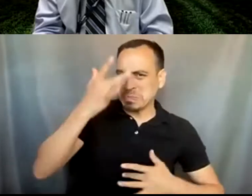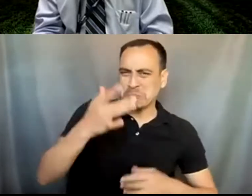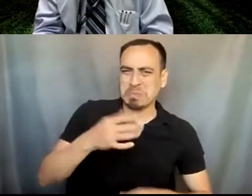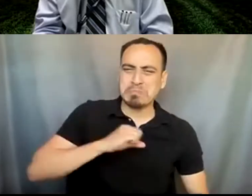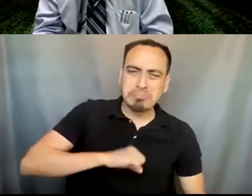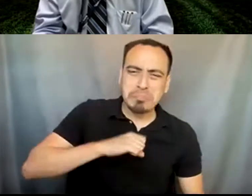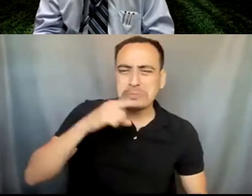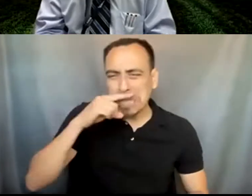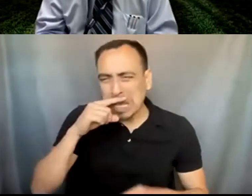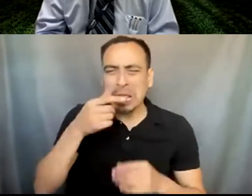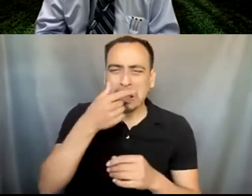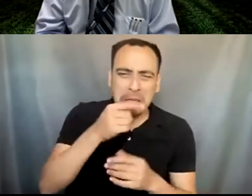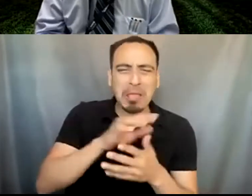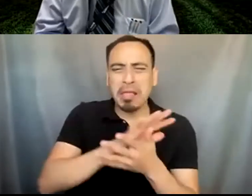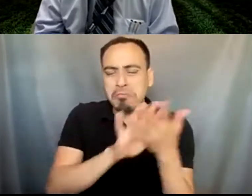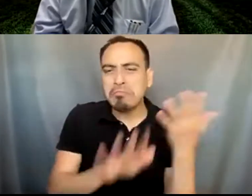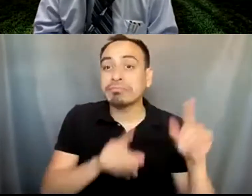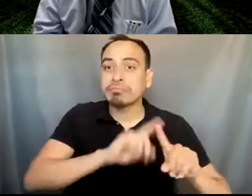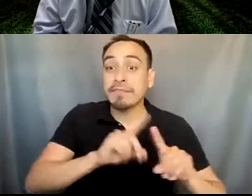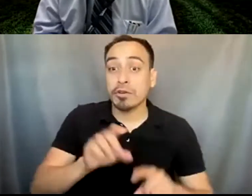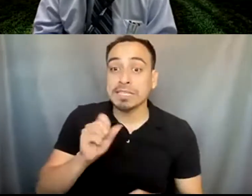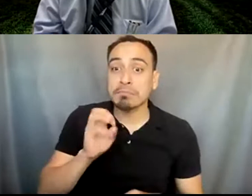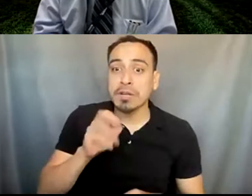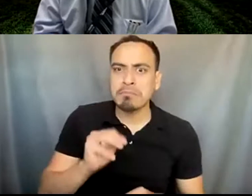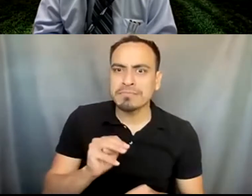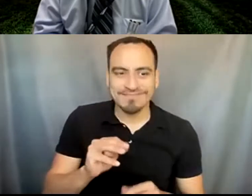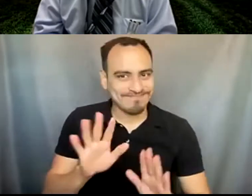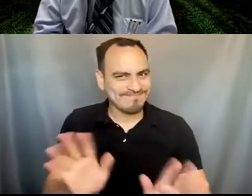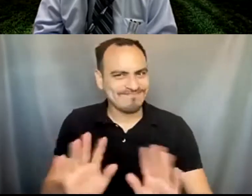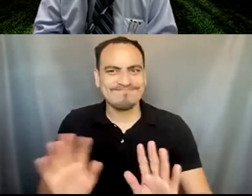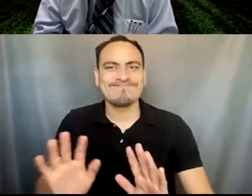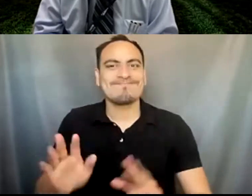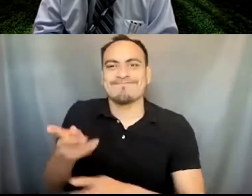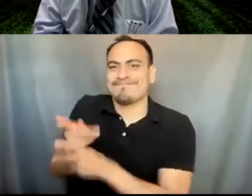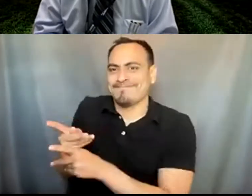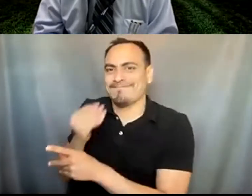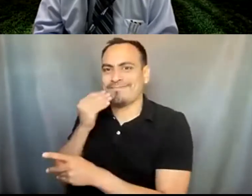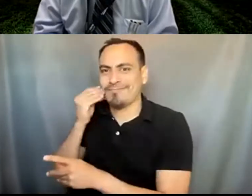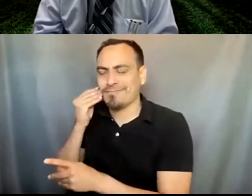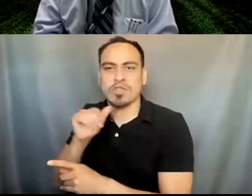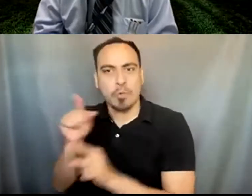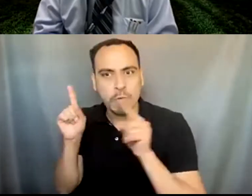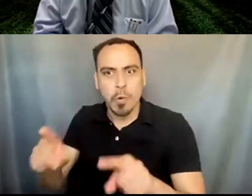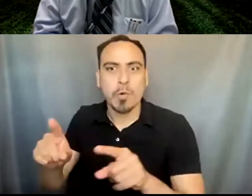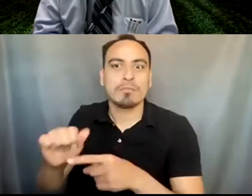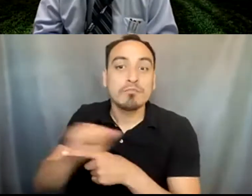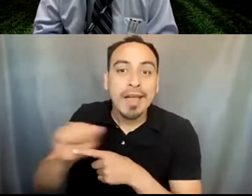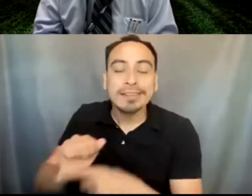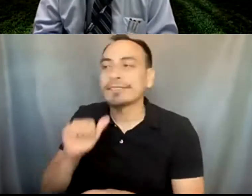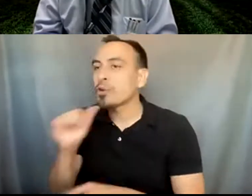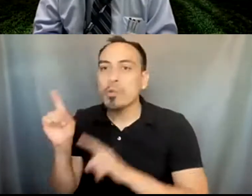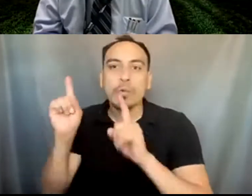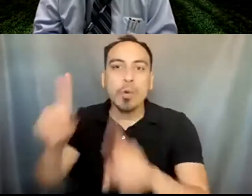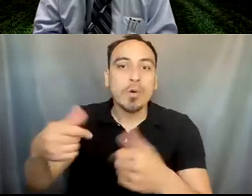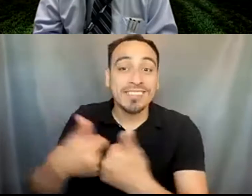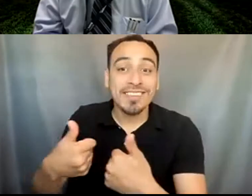allergies, that they should be cautious about that and not go for the practice or not go to the game, because most of the